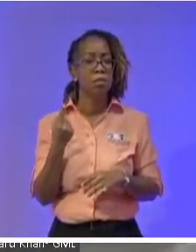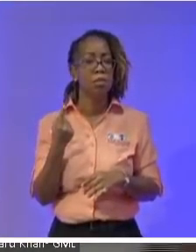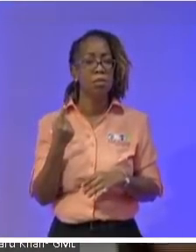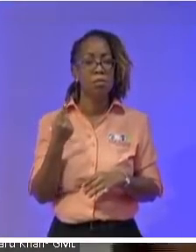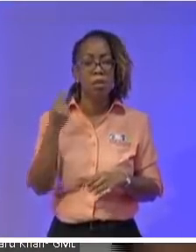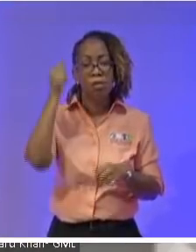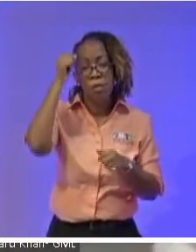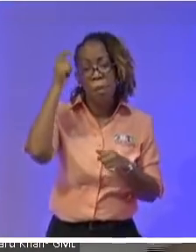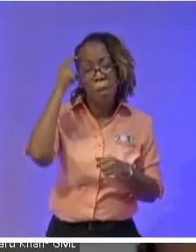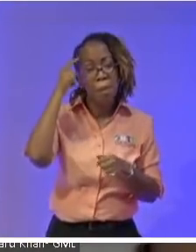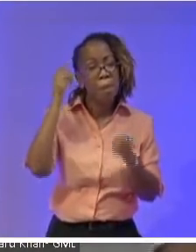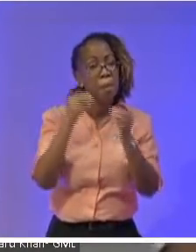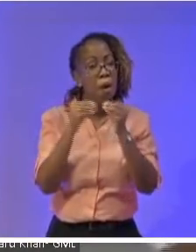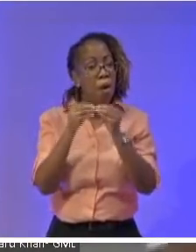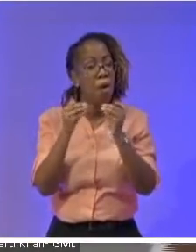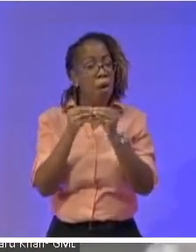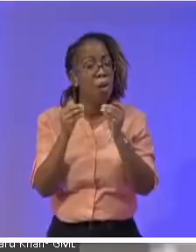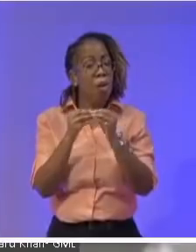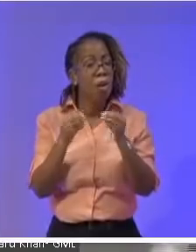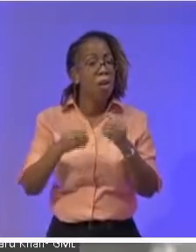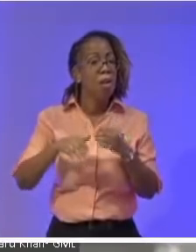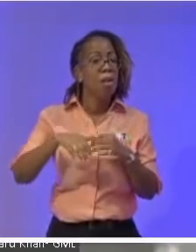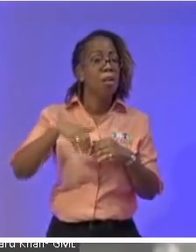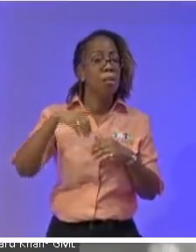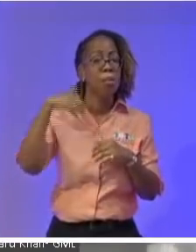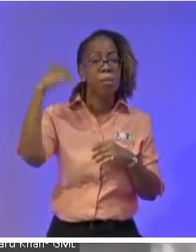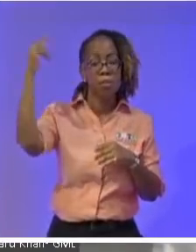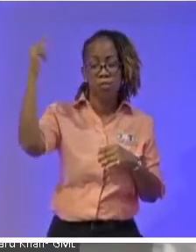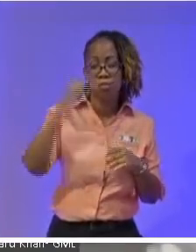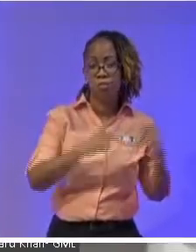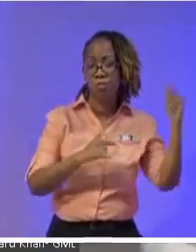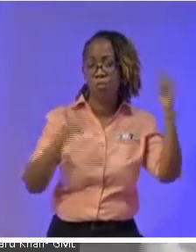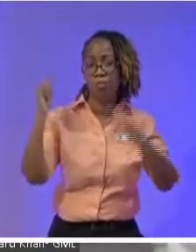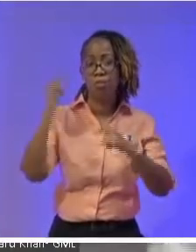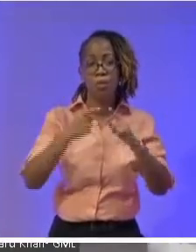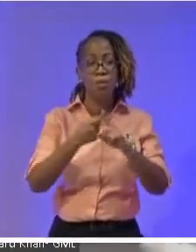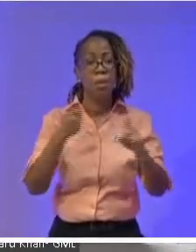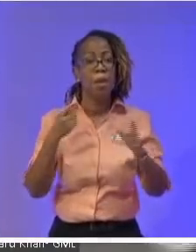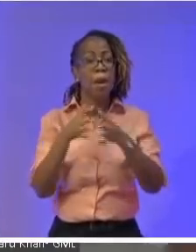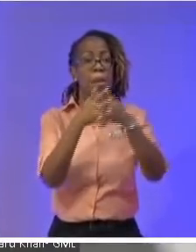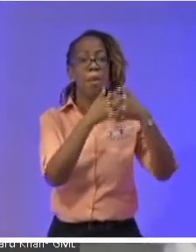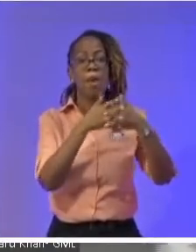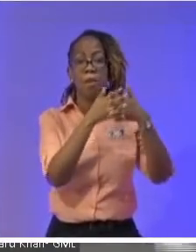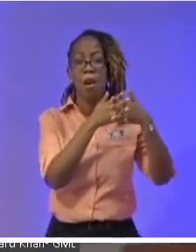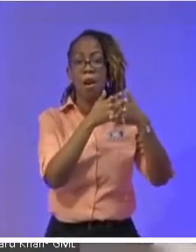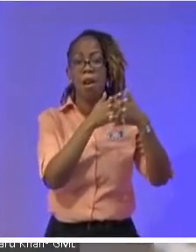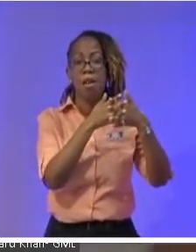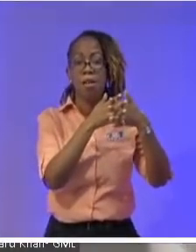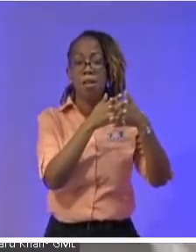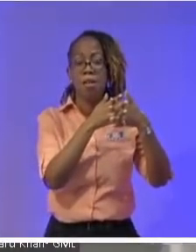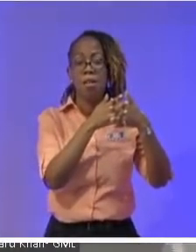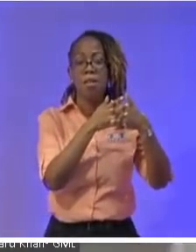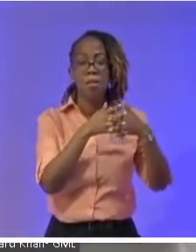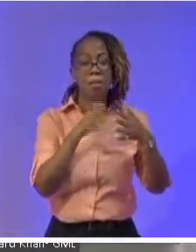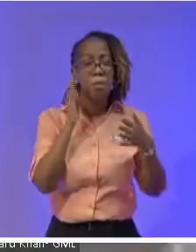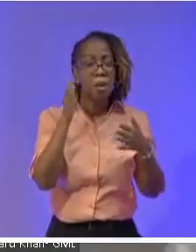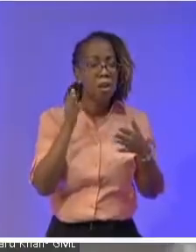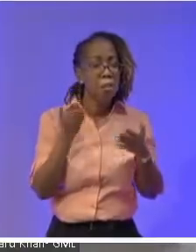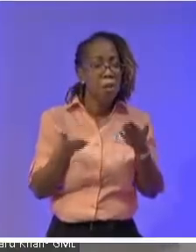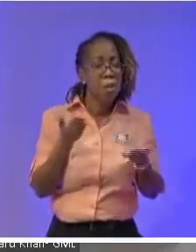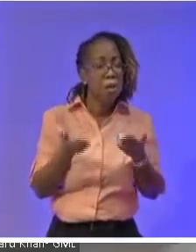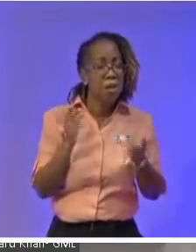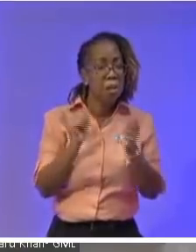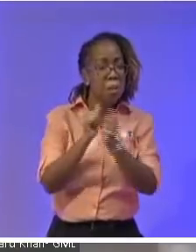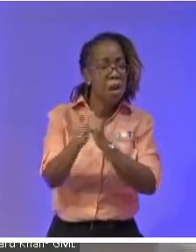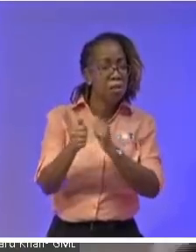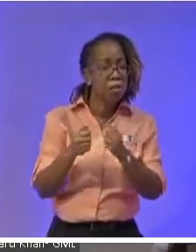forth, is there going to be any accommodation made for that change within the TT Travel Pass, which only recognizes